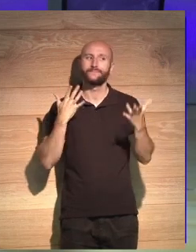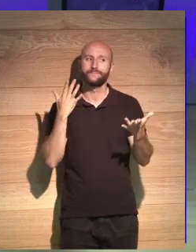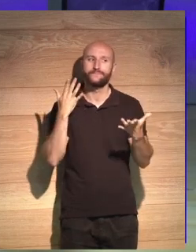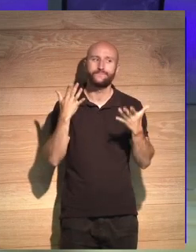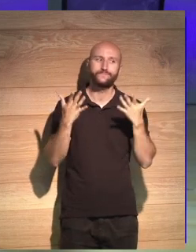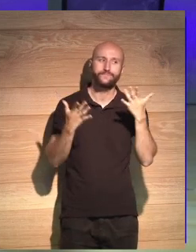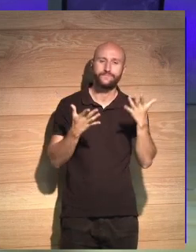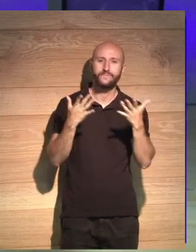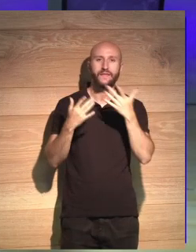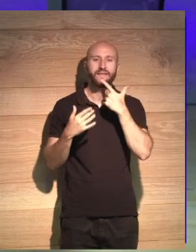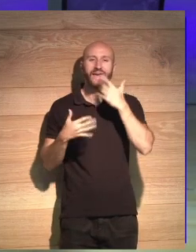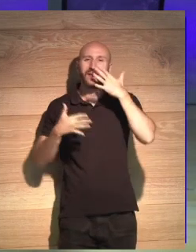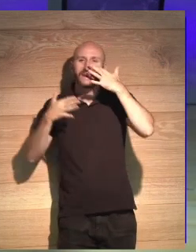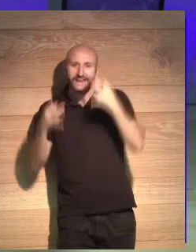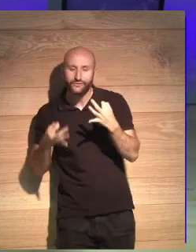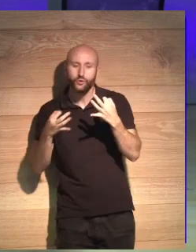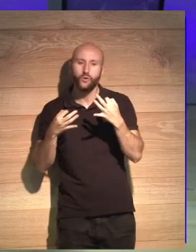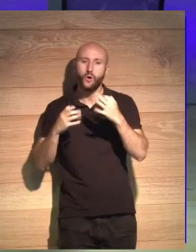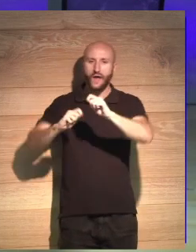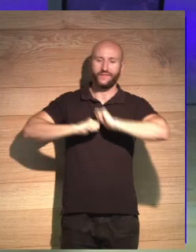about the